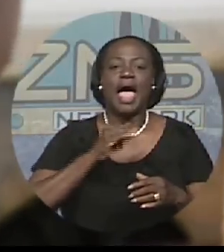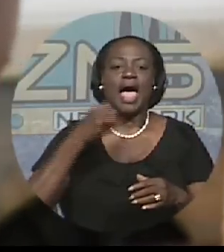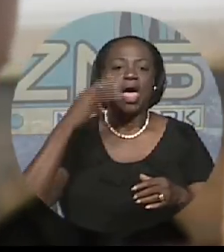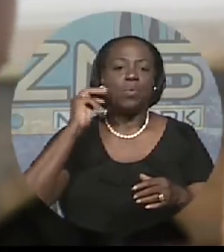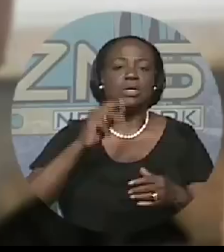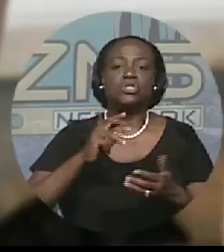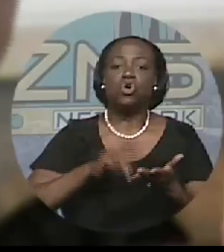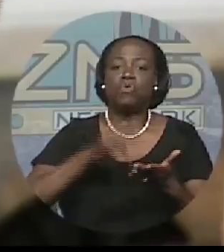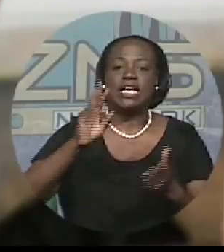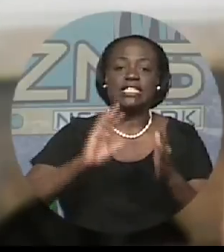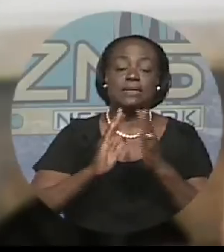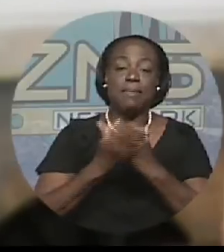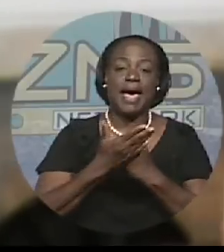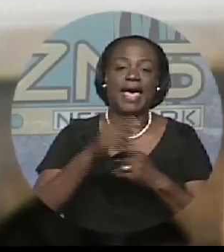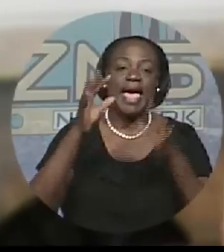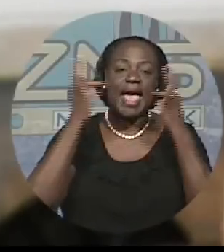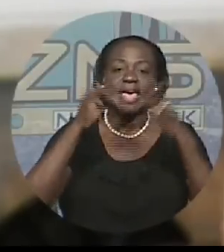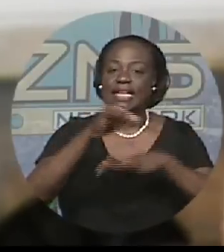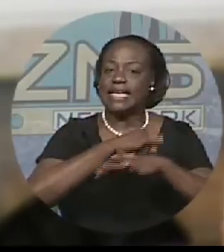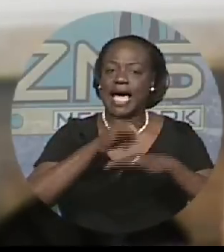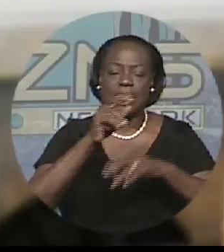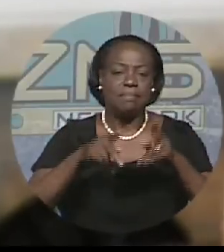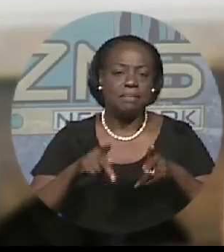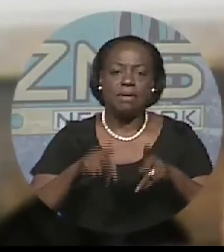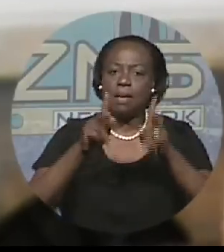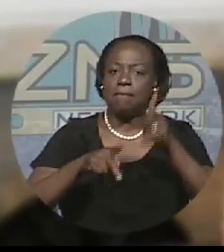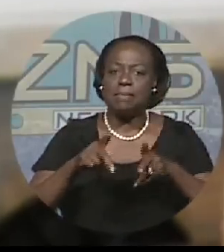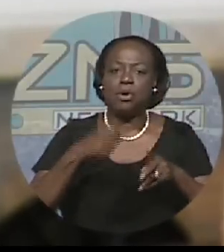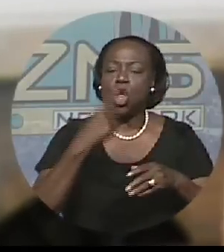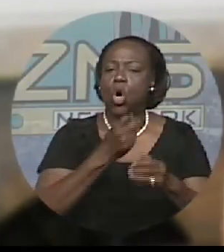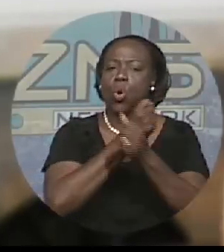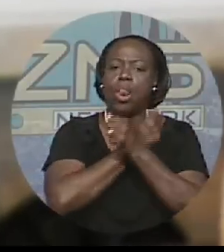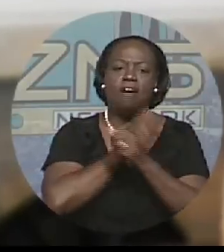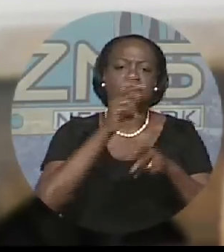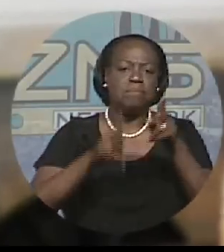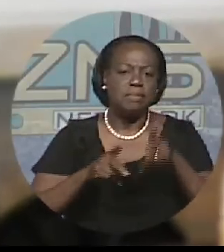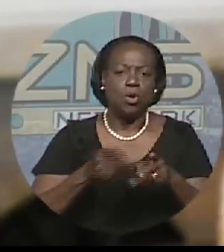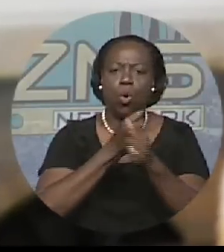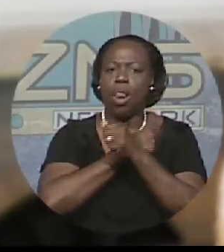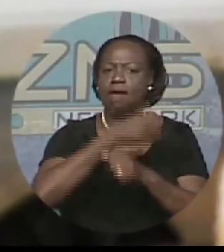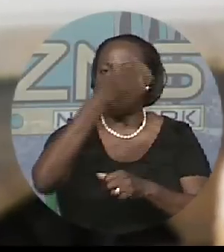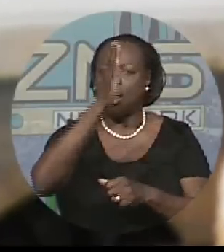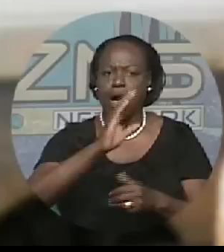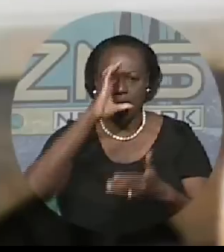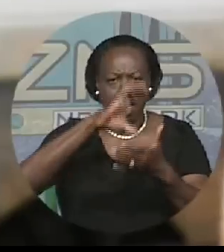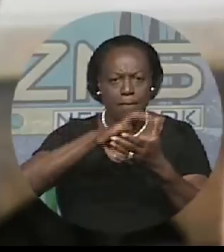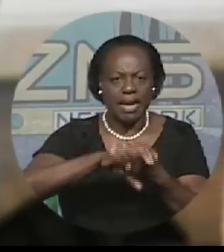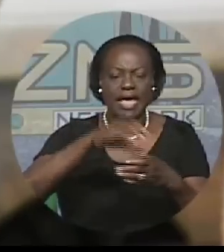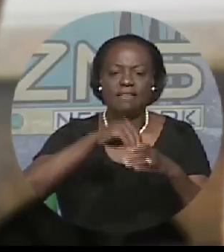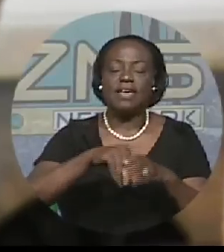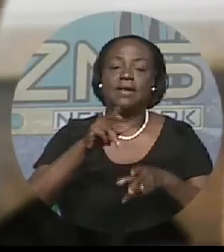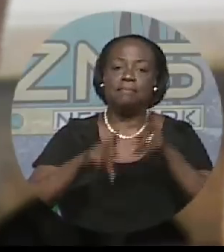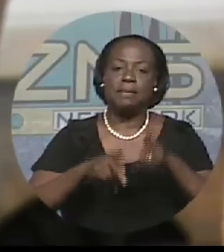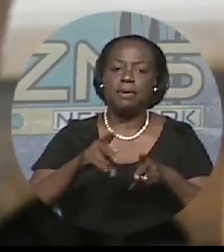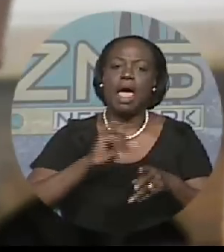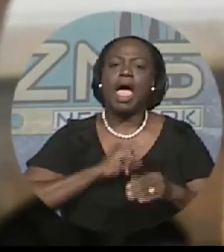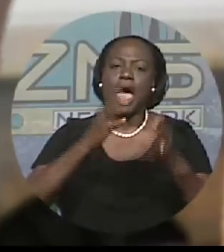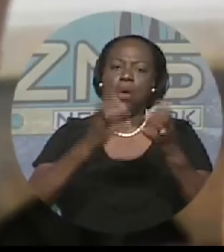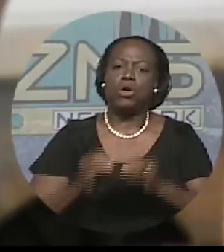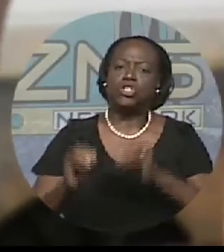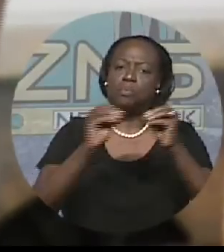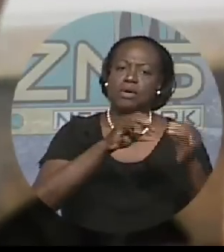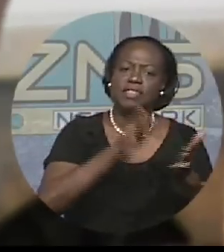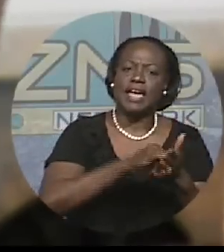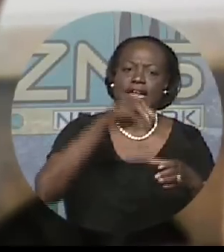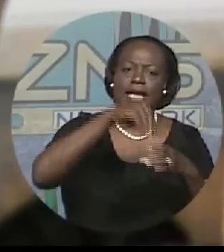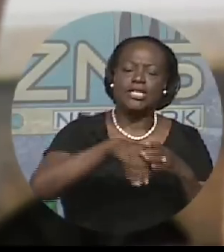by the Cat Island people." You know, people who love God, who believe in people, and really trying to put that into girls by mentoring